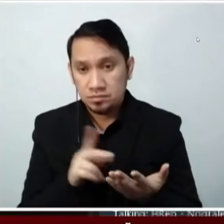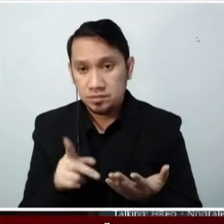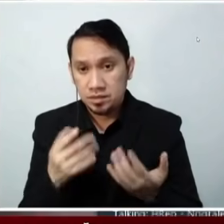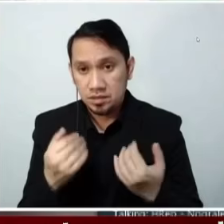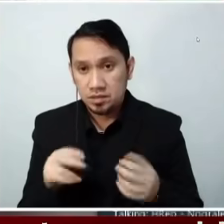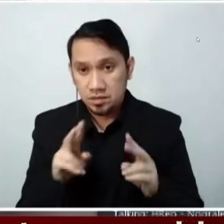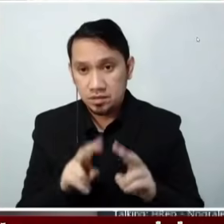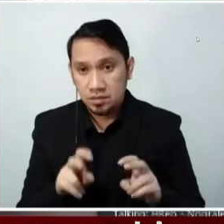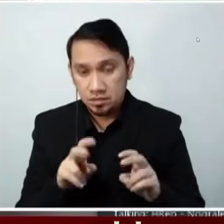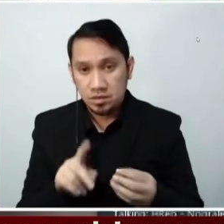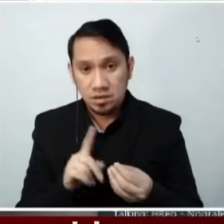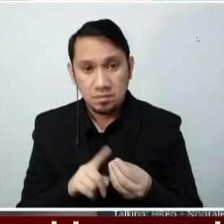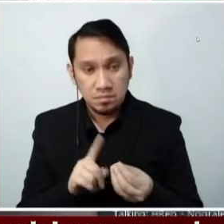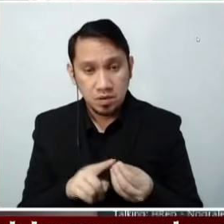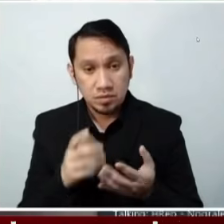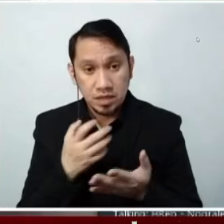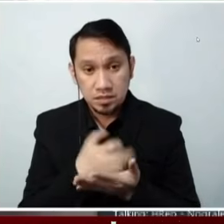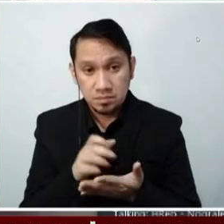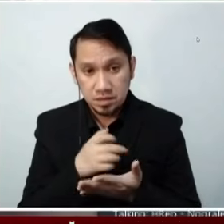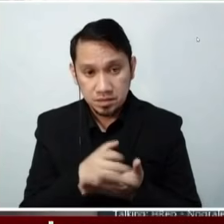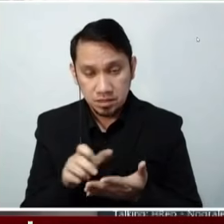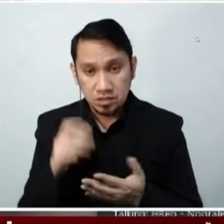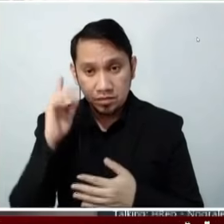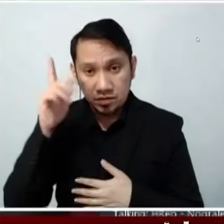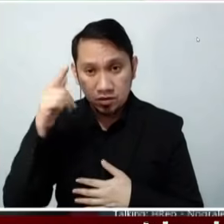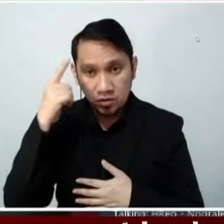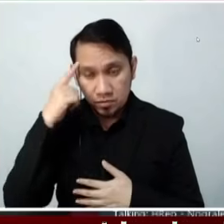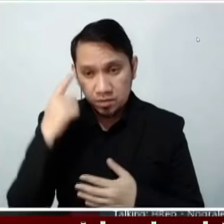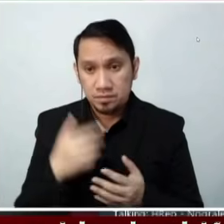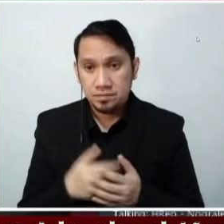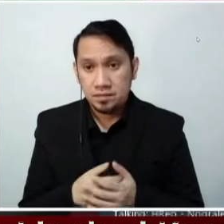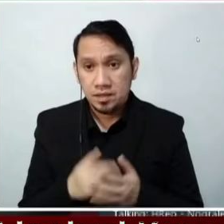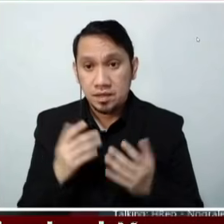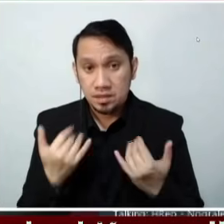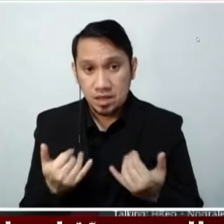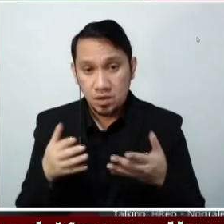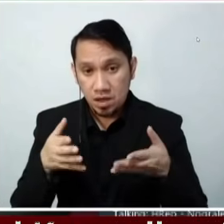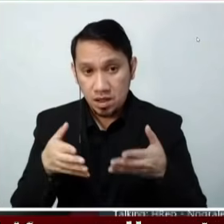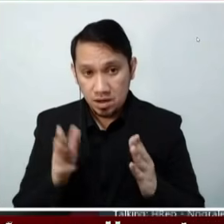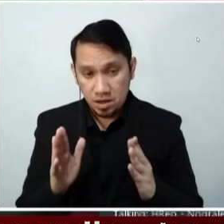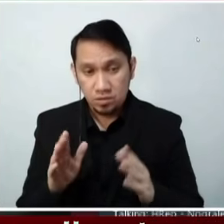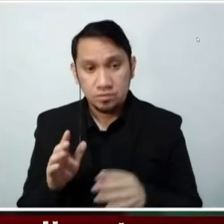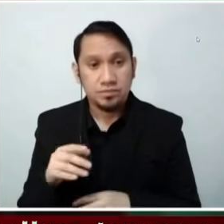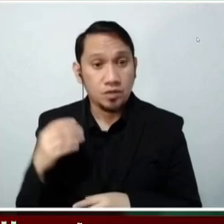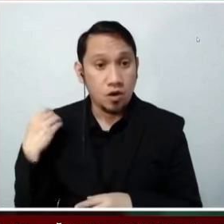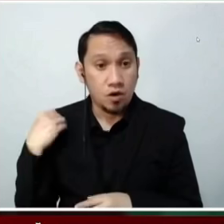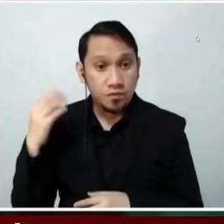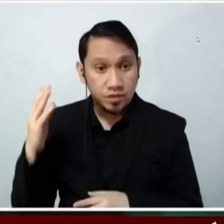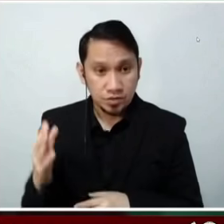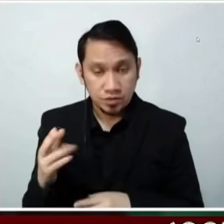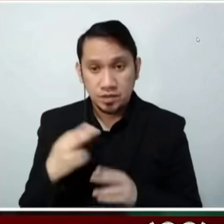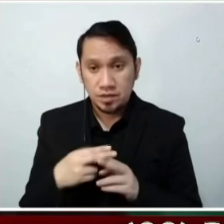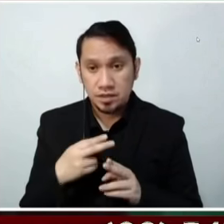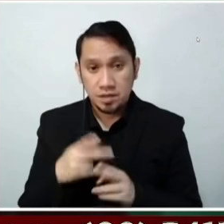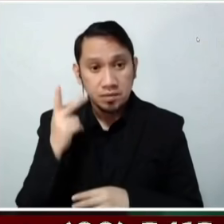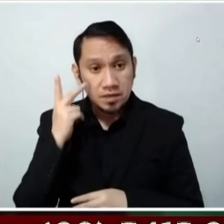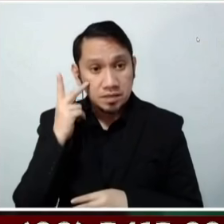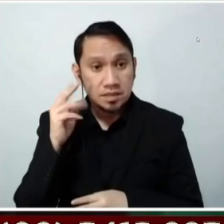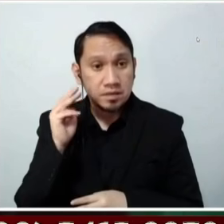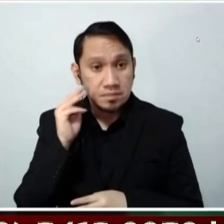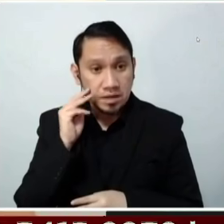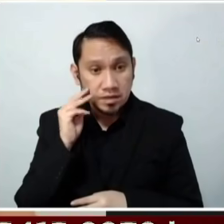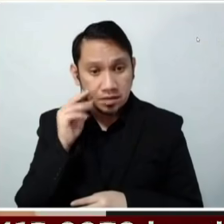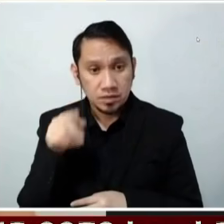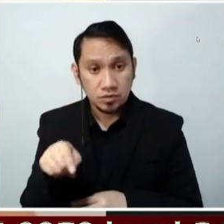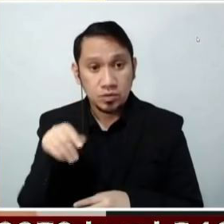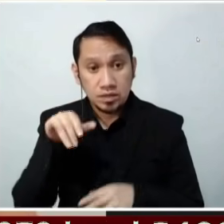sa paggasta ng pamahalaan ngayong pandemya, papayagan na manatili si dating formerly Executive Griselle Mago sa kustodiya ng